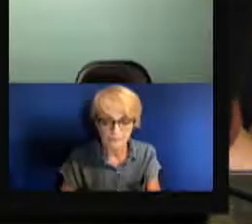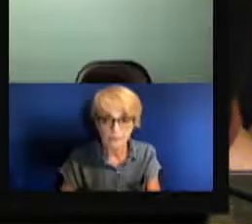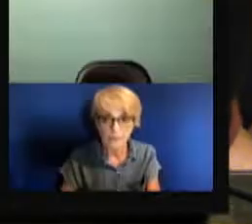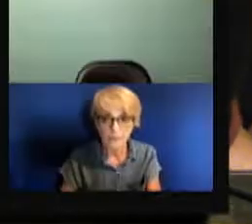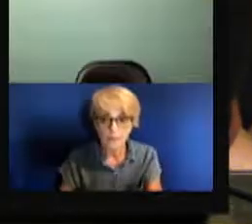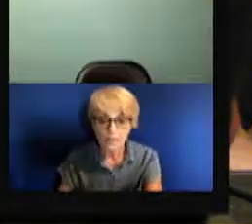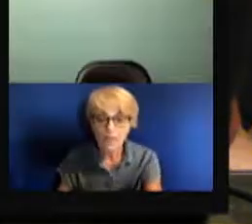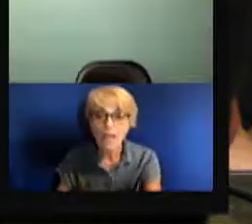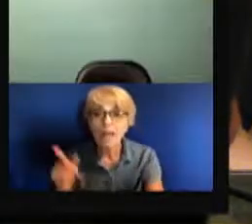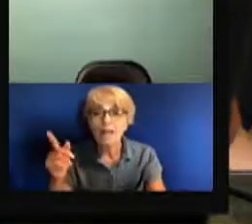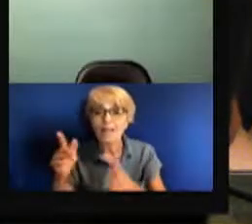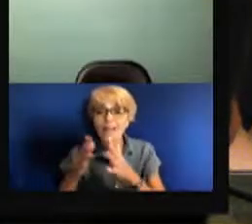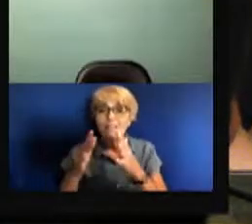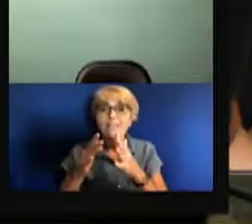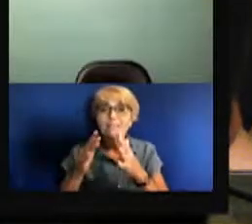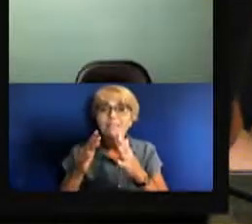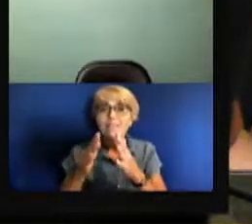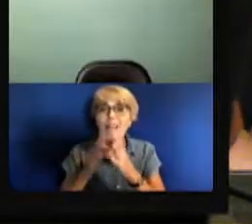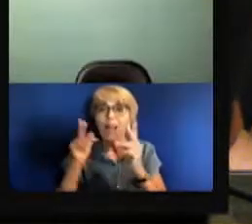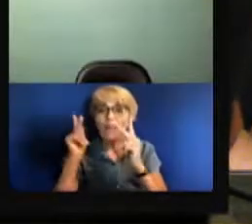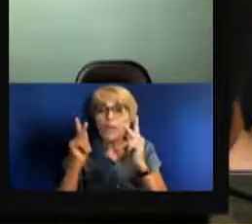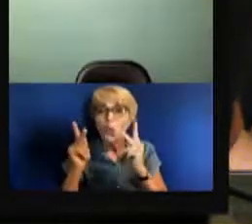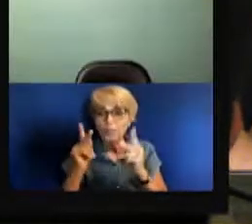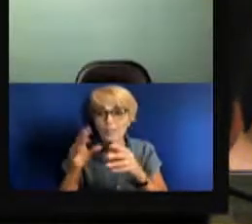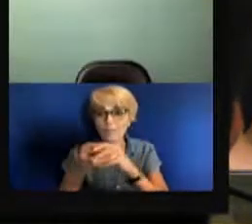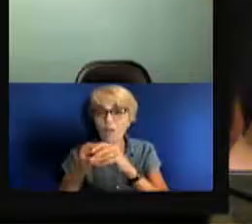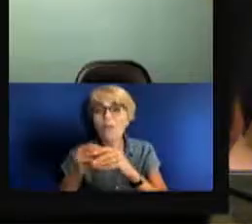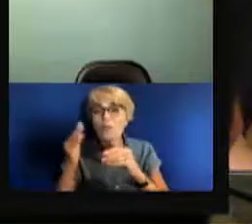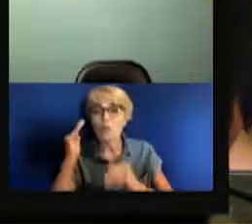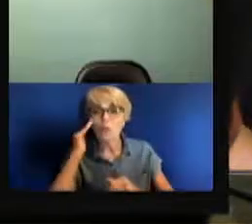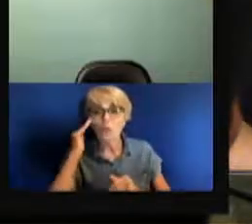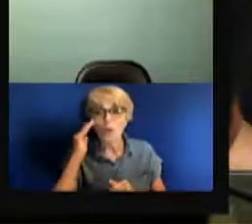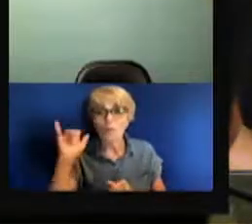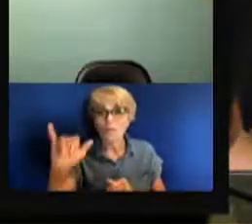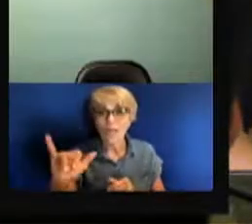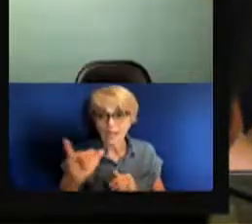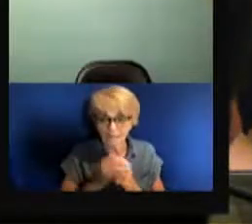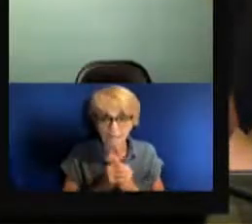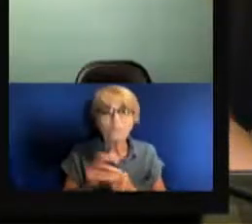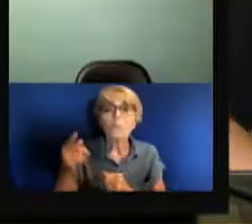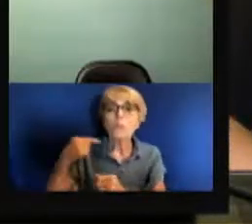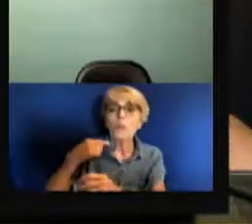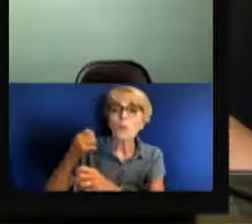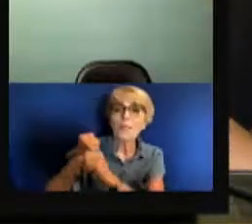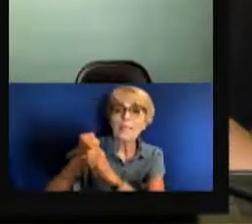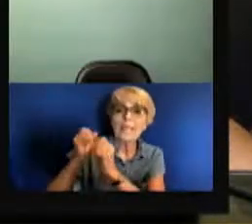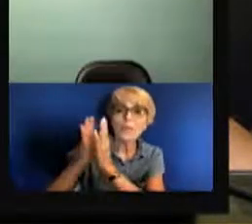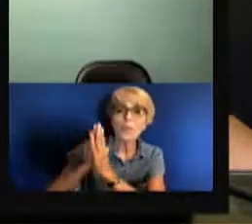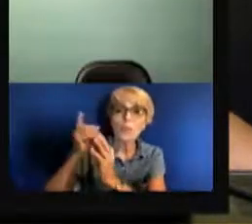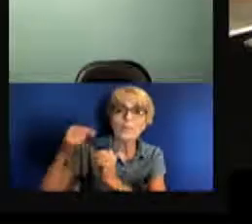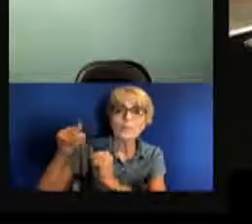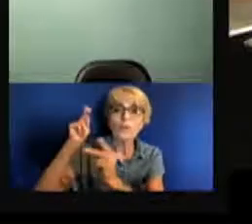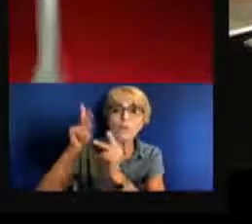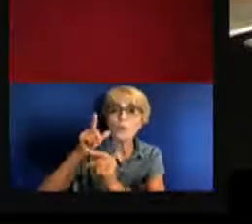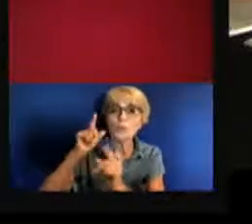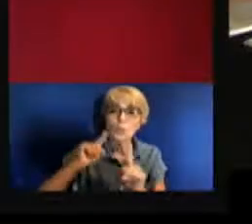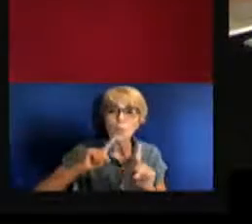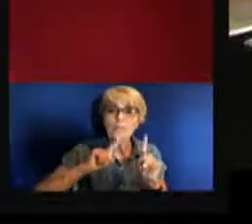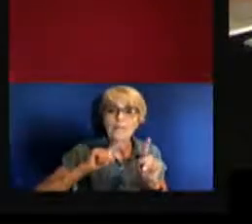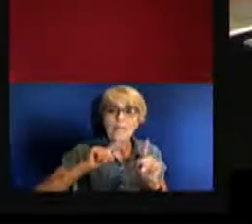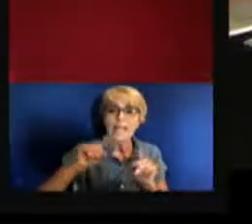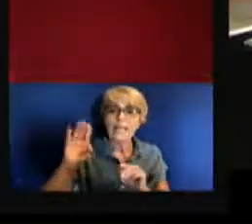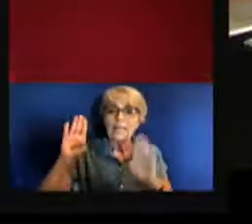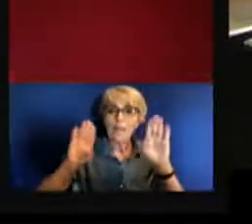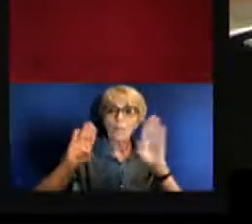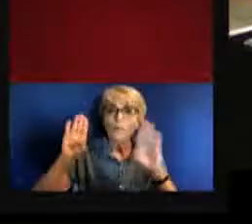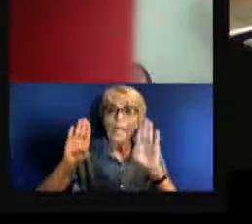this type of work are aware of that ability and submit those routinely. And we even get requests for folks who did attend the bid opening because they